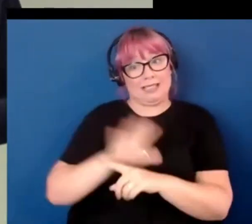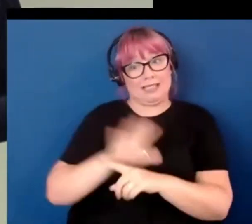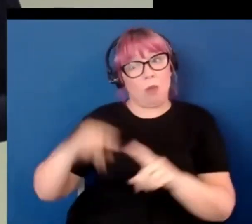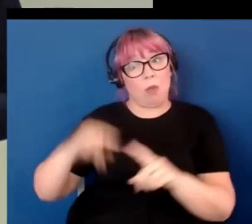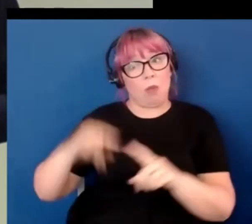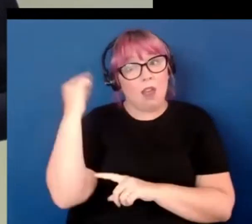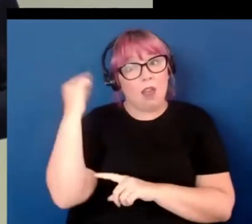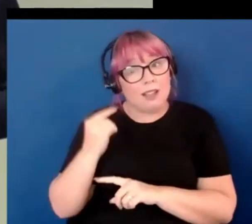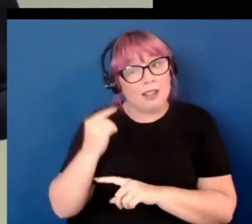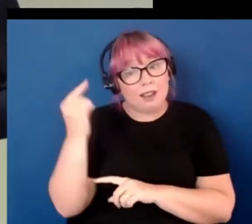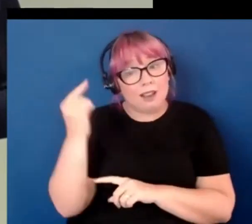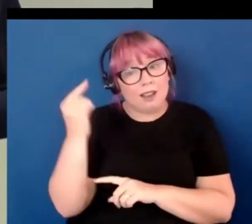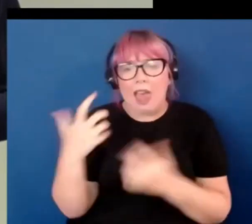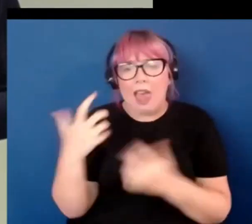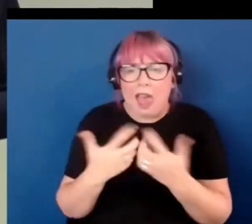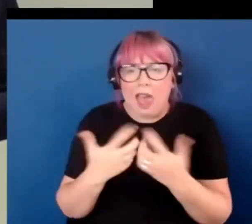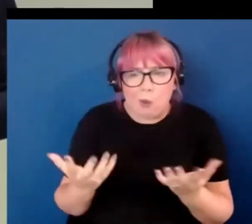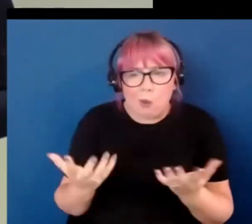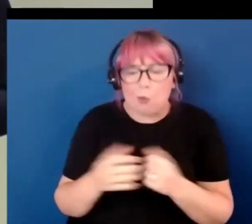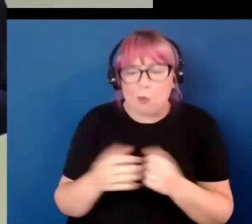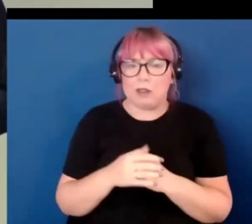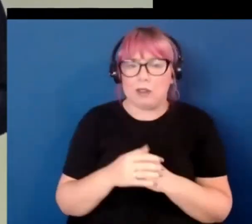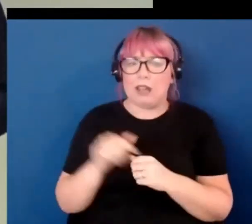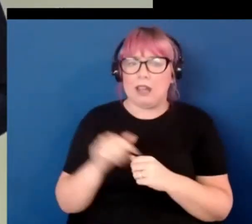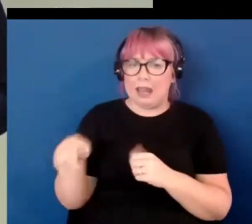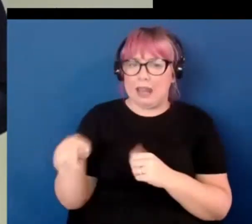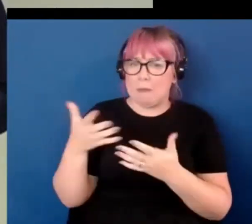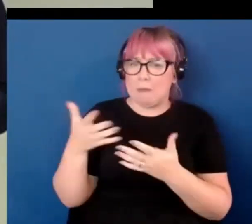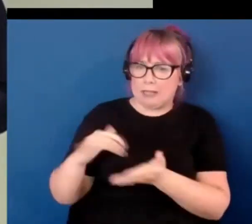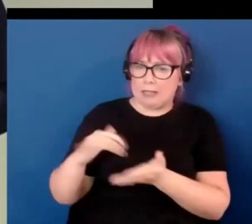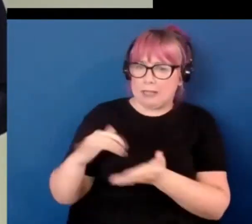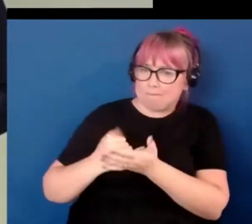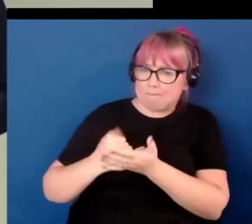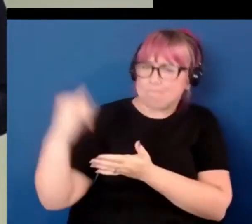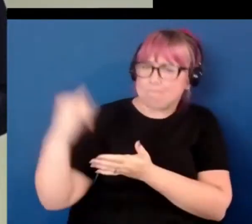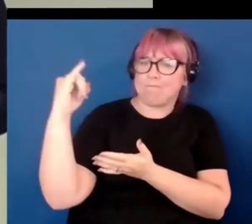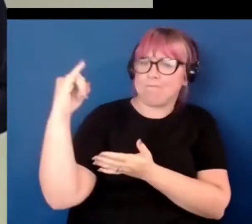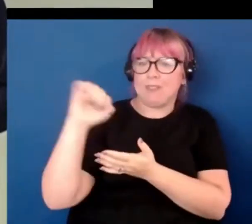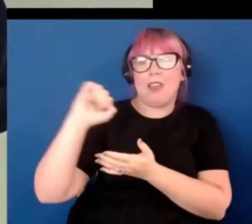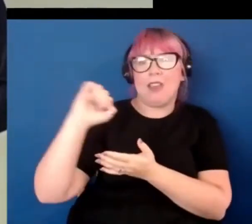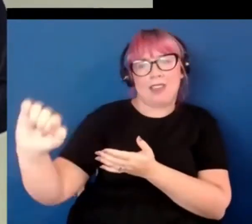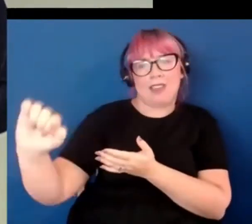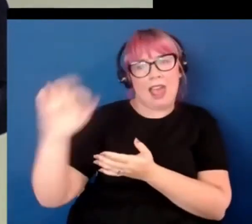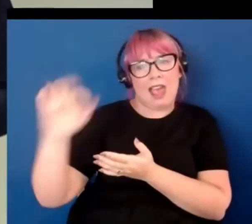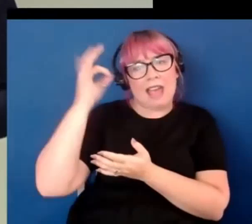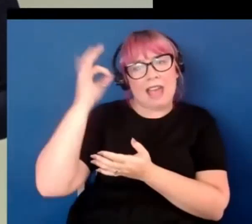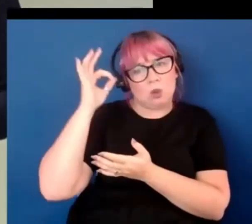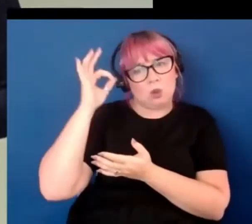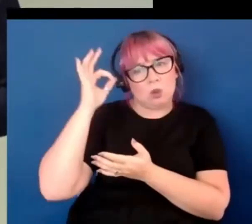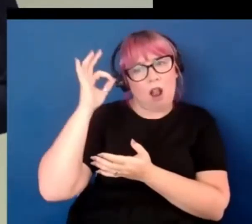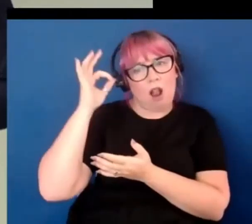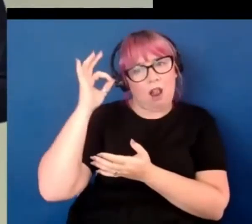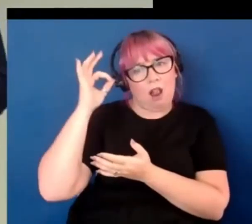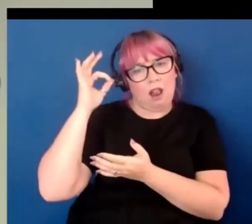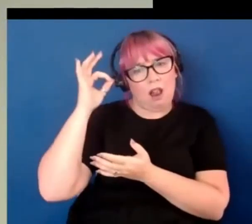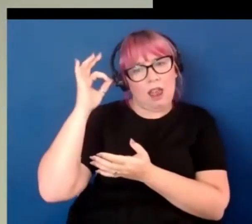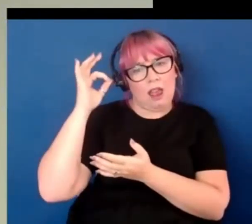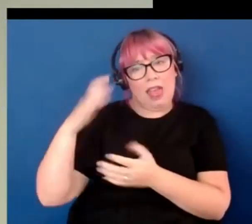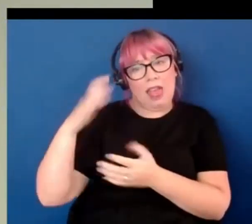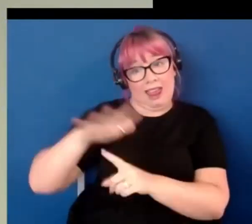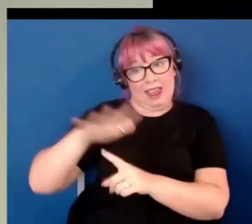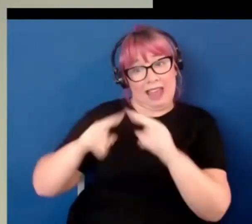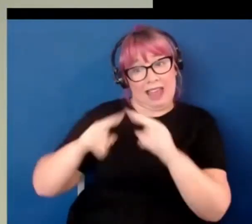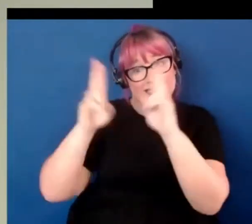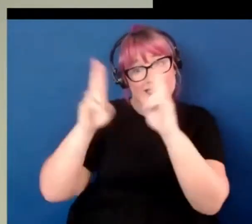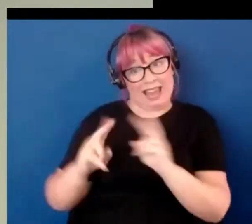alongside residents against the council's estate demolition programme, including the estate where he lives. And because he